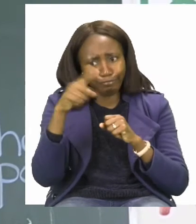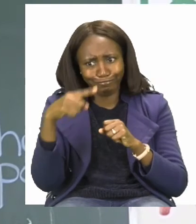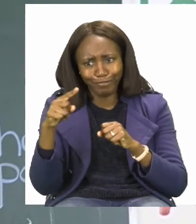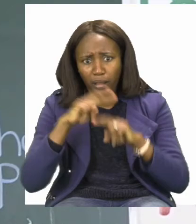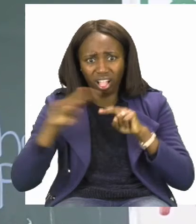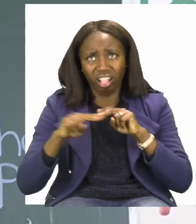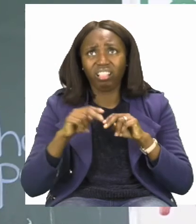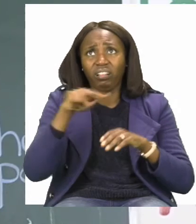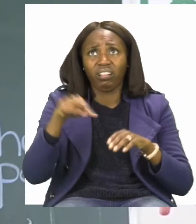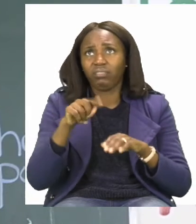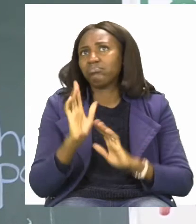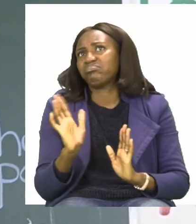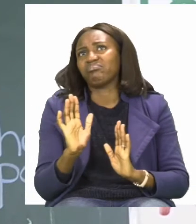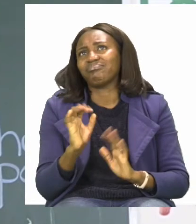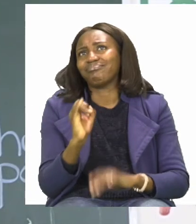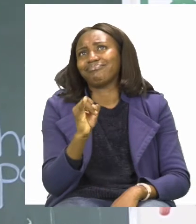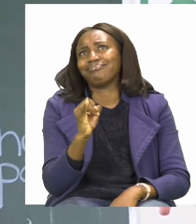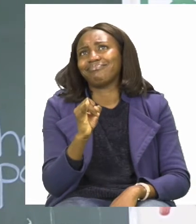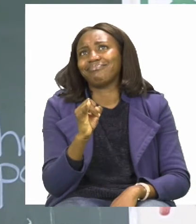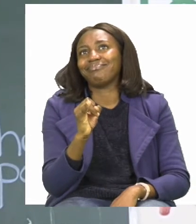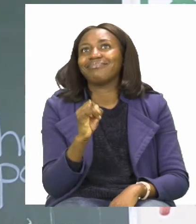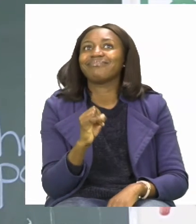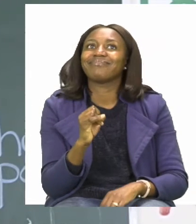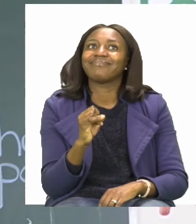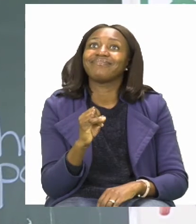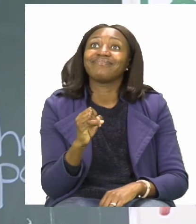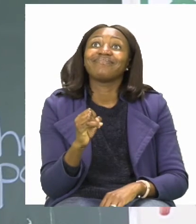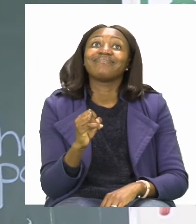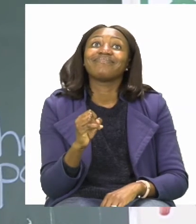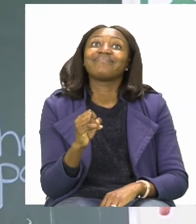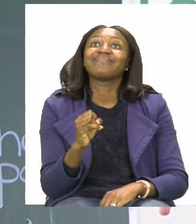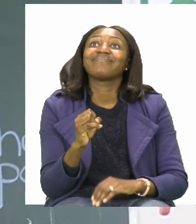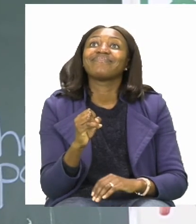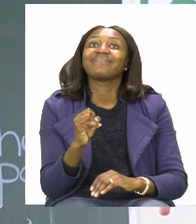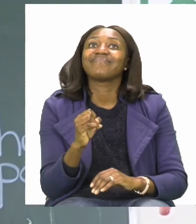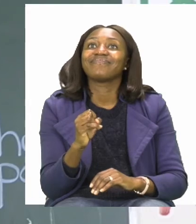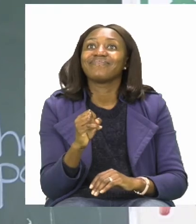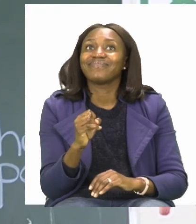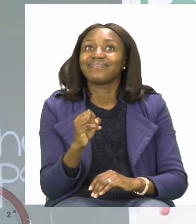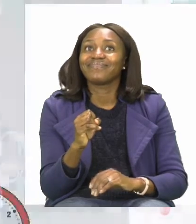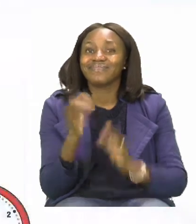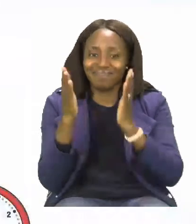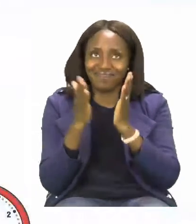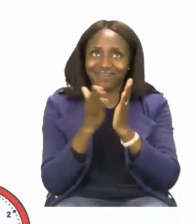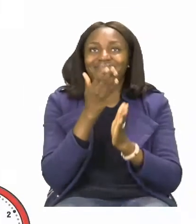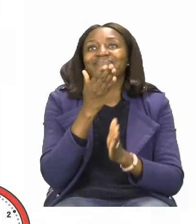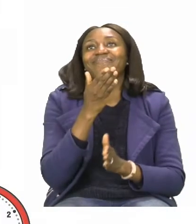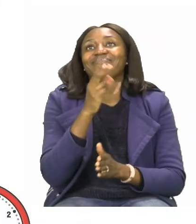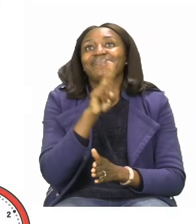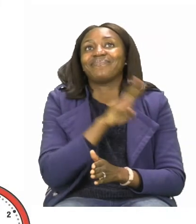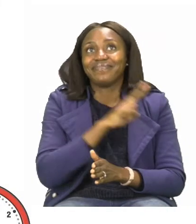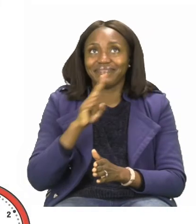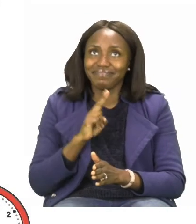everything is wrong. So take your time with this exercise, and when you're done, you're going to see us on page